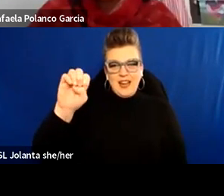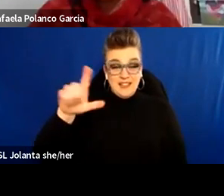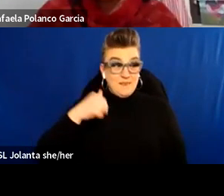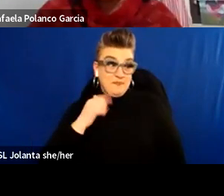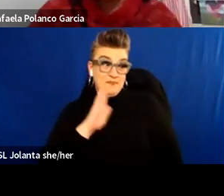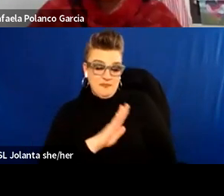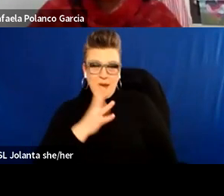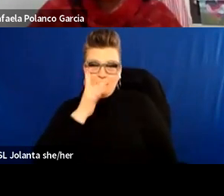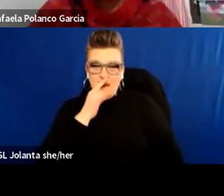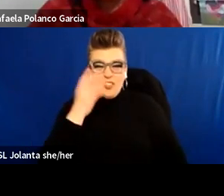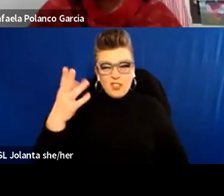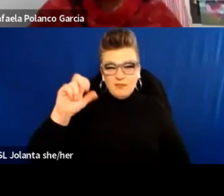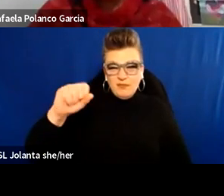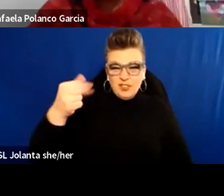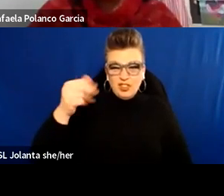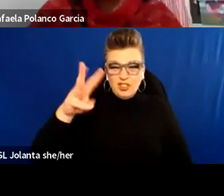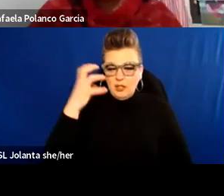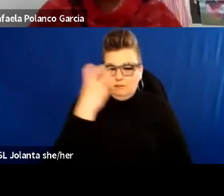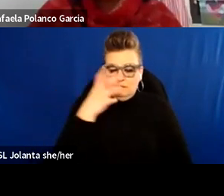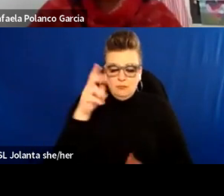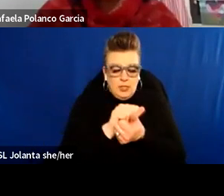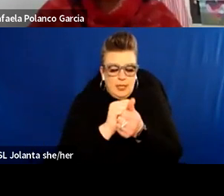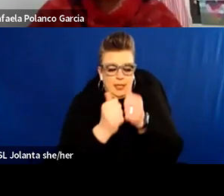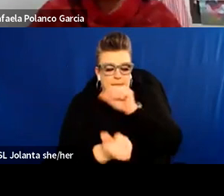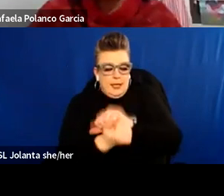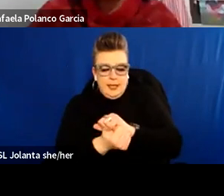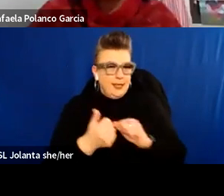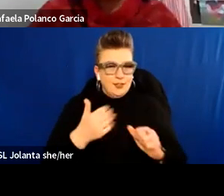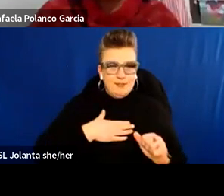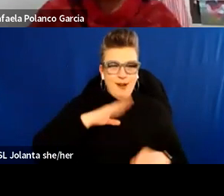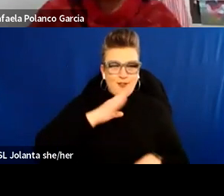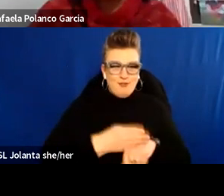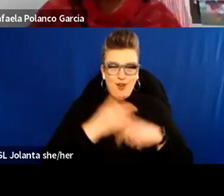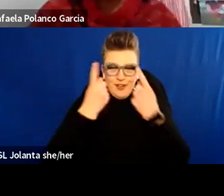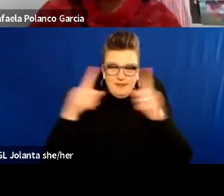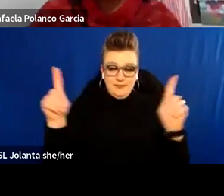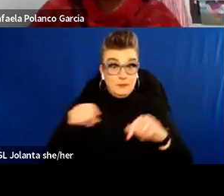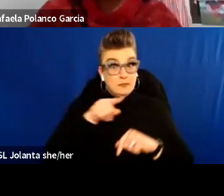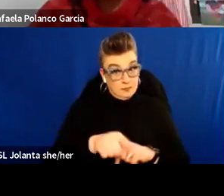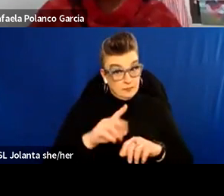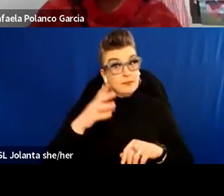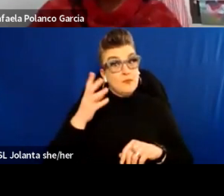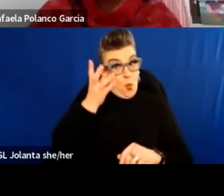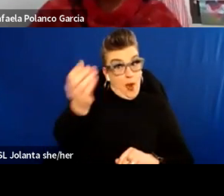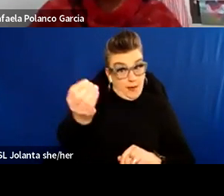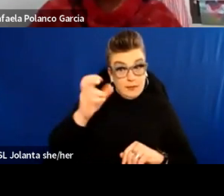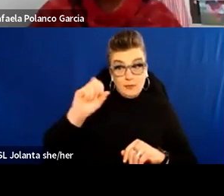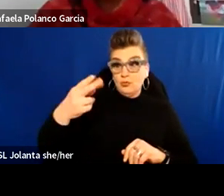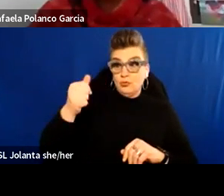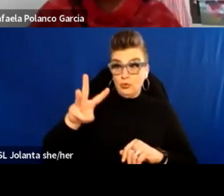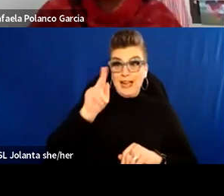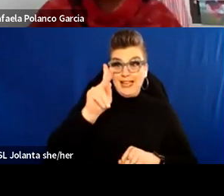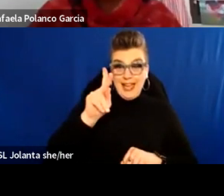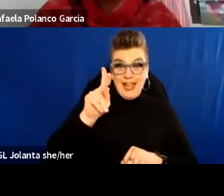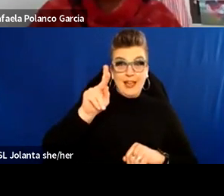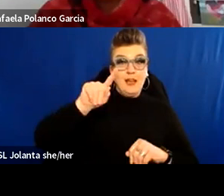been instrumental to my daughter's success amelia attended the shaw from k1 to third grade if the shaw went to the sixth